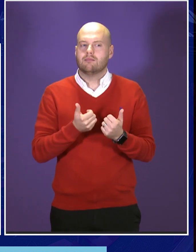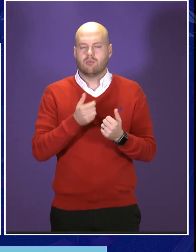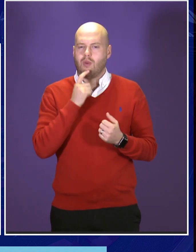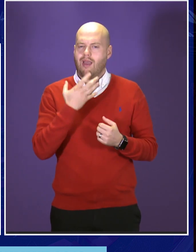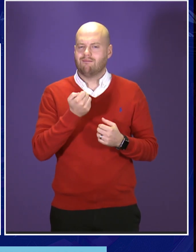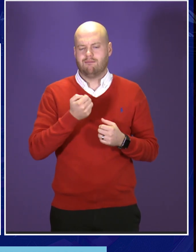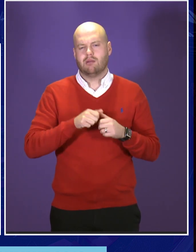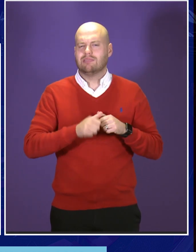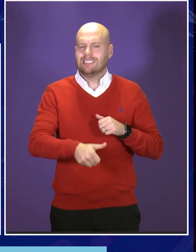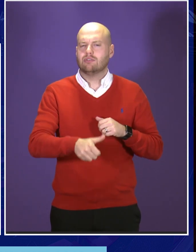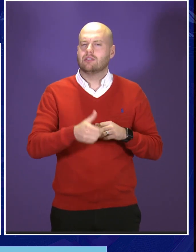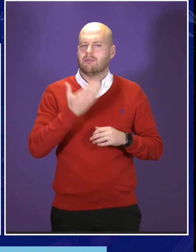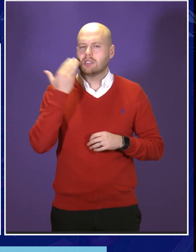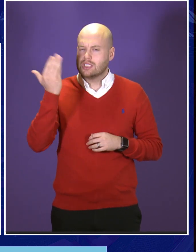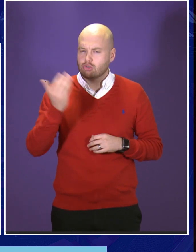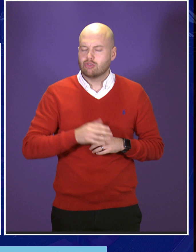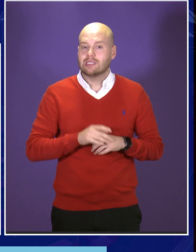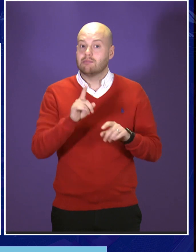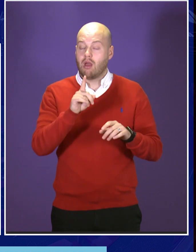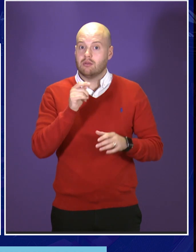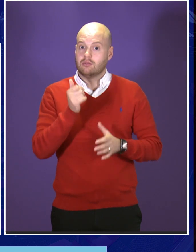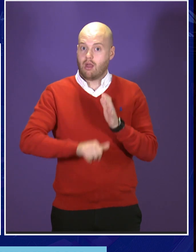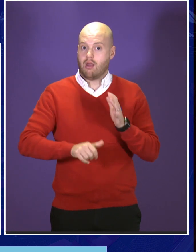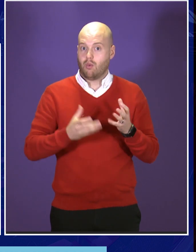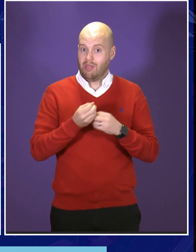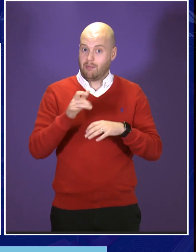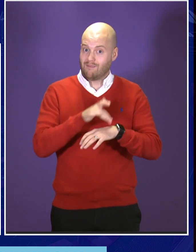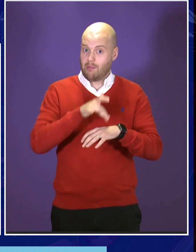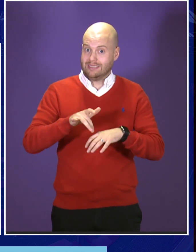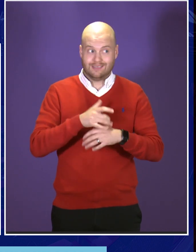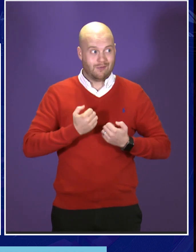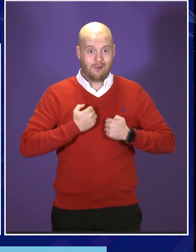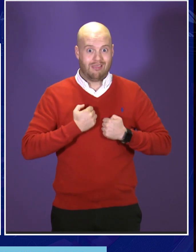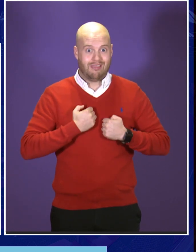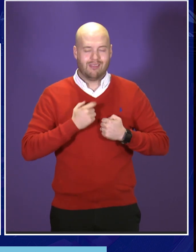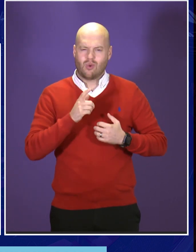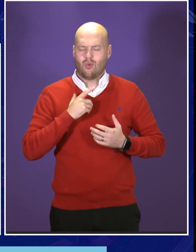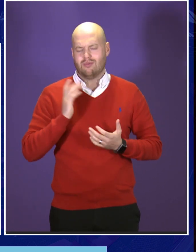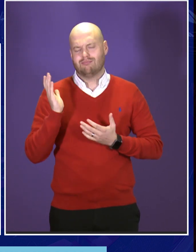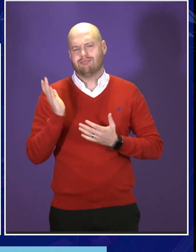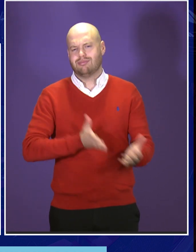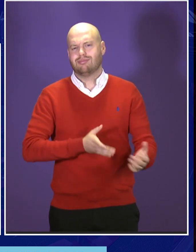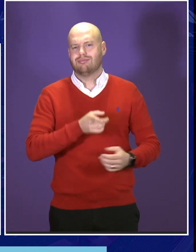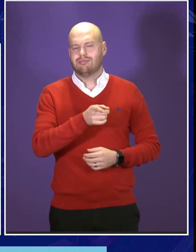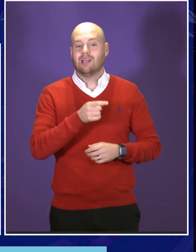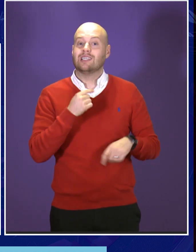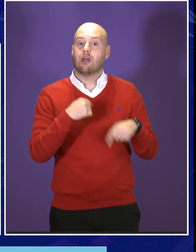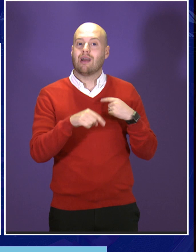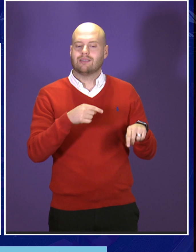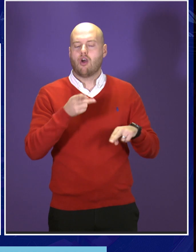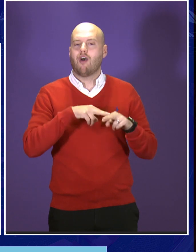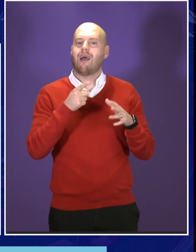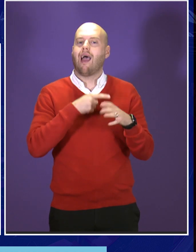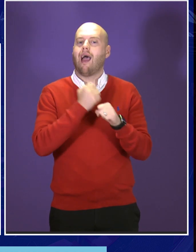of presentations, but we're going to start with a performance of our own. And I want to have great pleasure in introducing the director of the